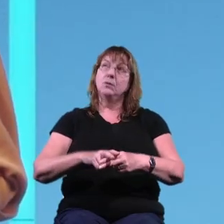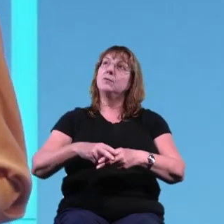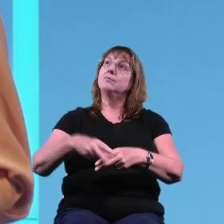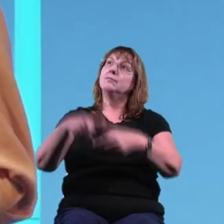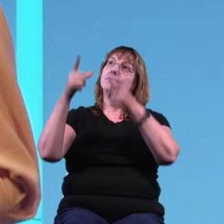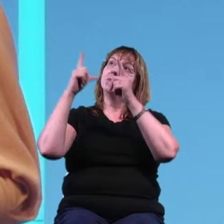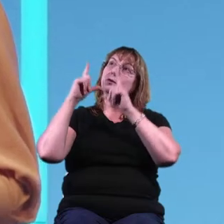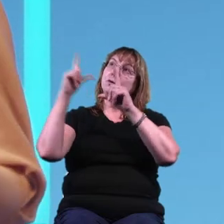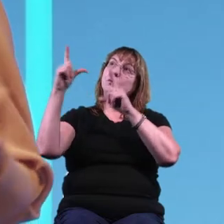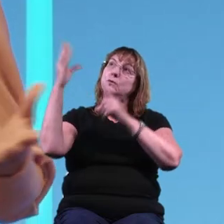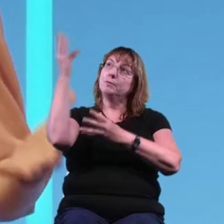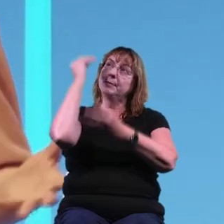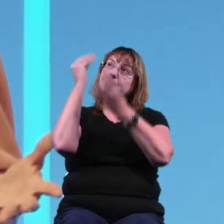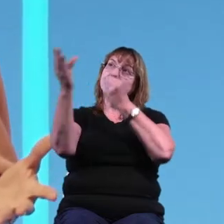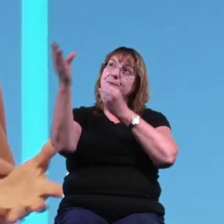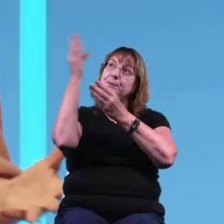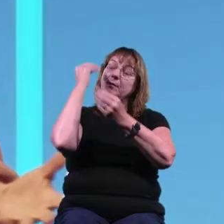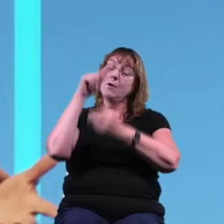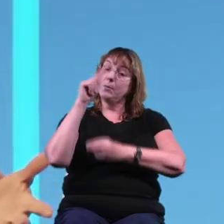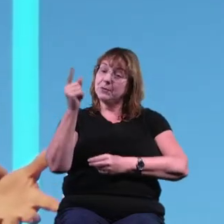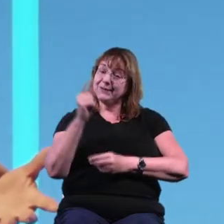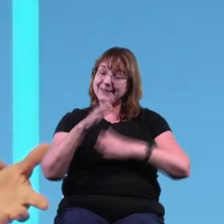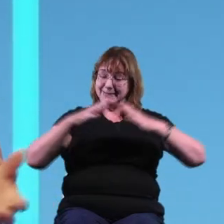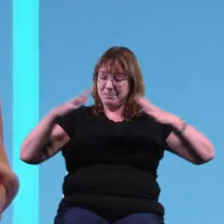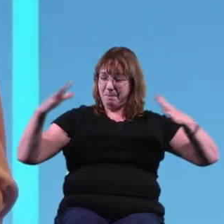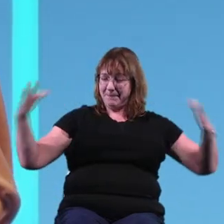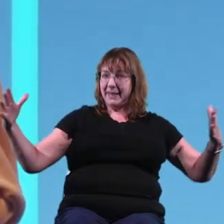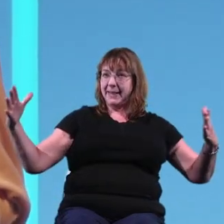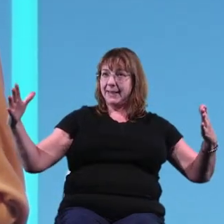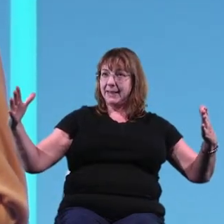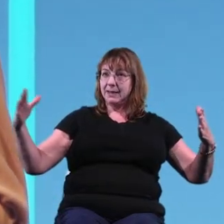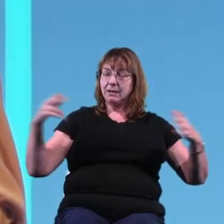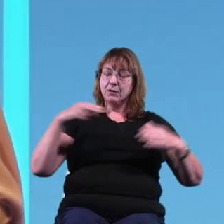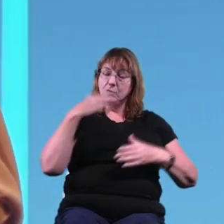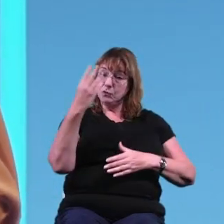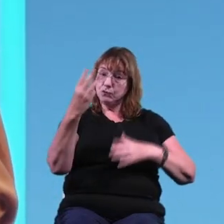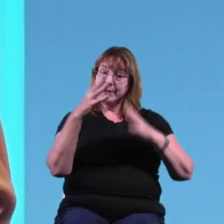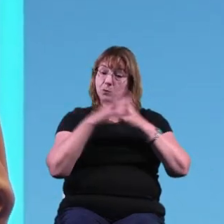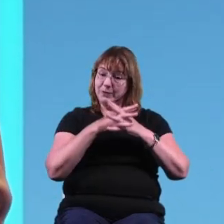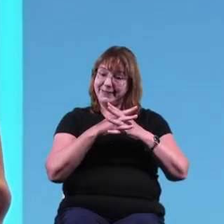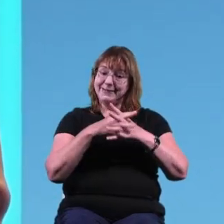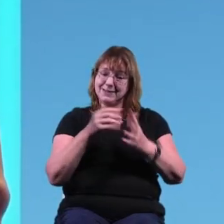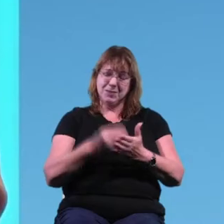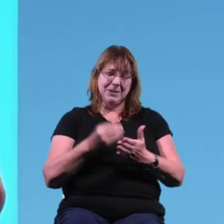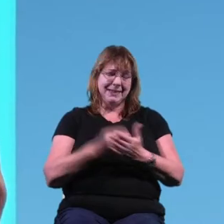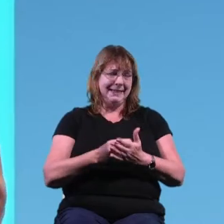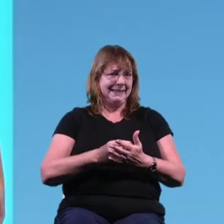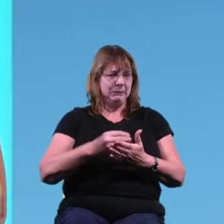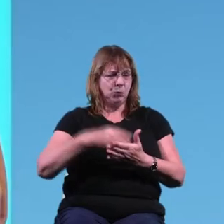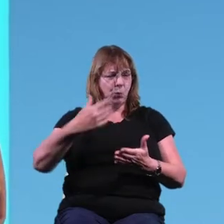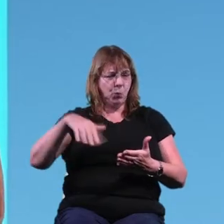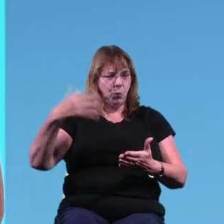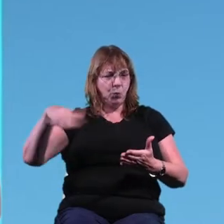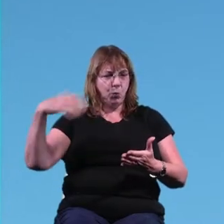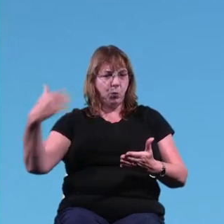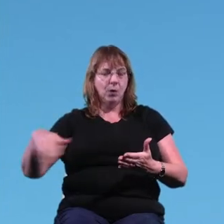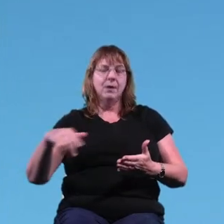But obviously, to put on such a big convention over 3 weeks, it does cost quite a lot of money. It costs